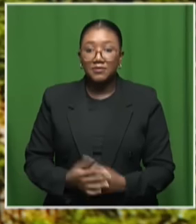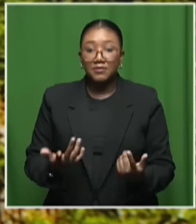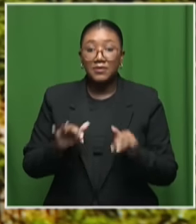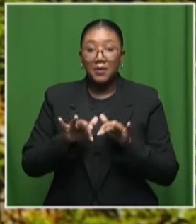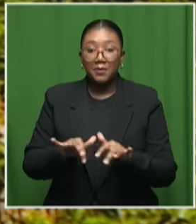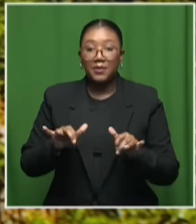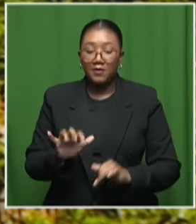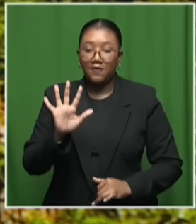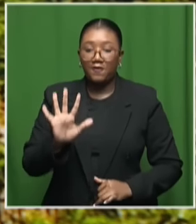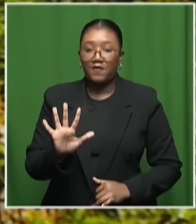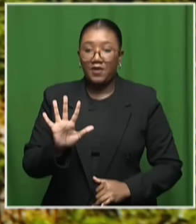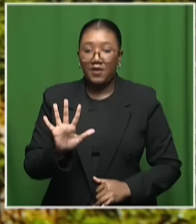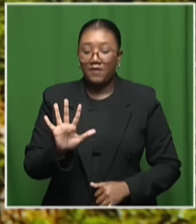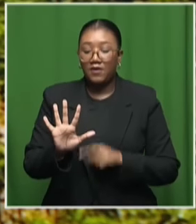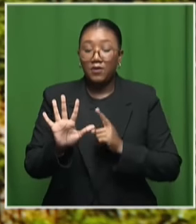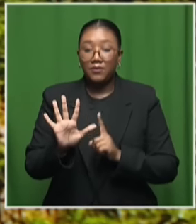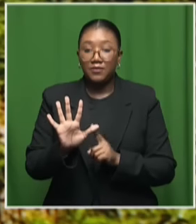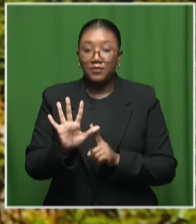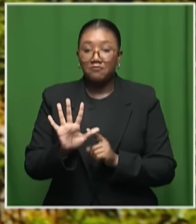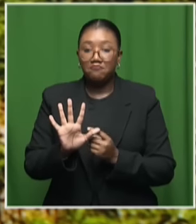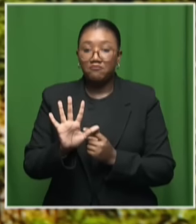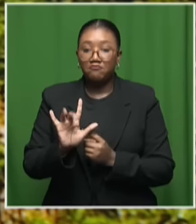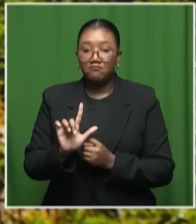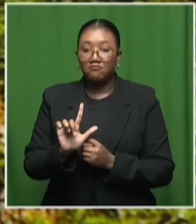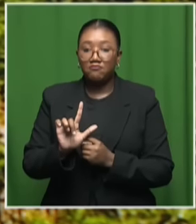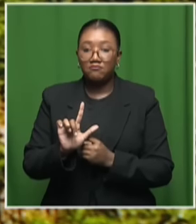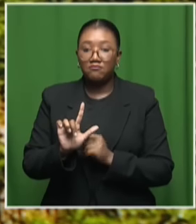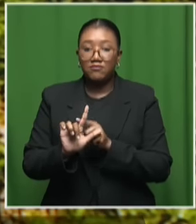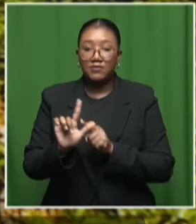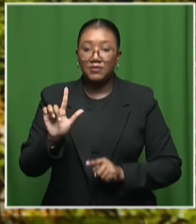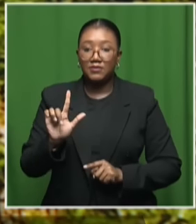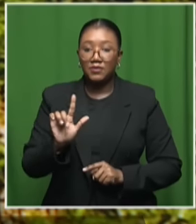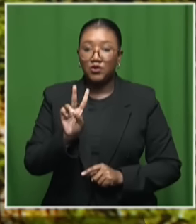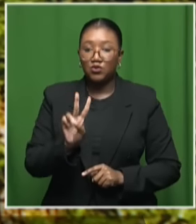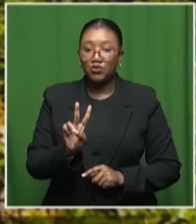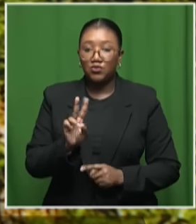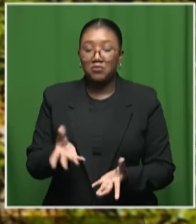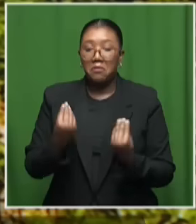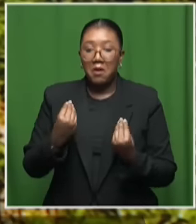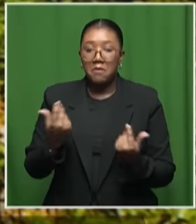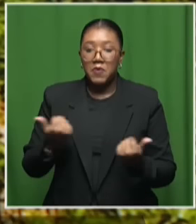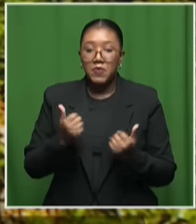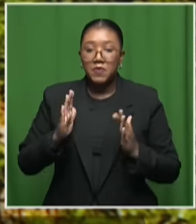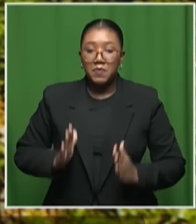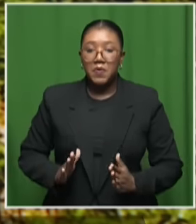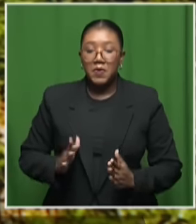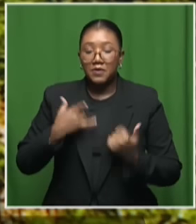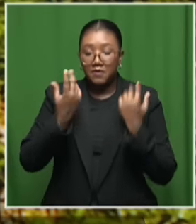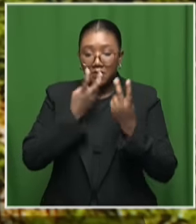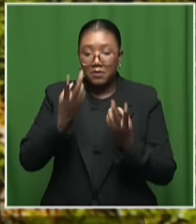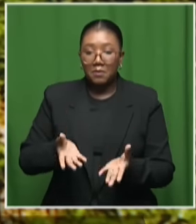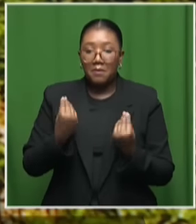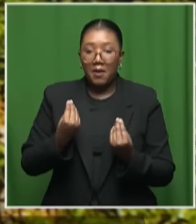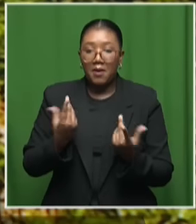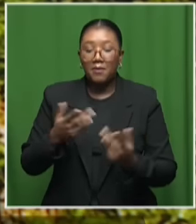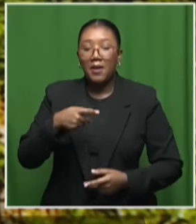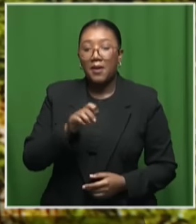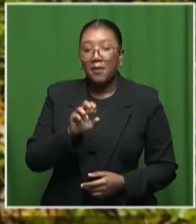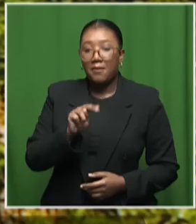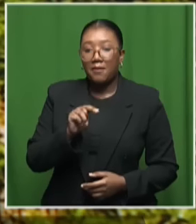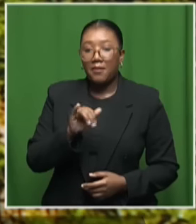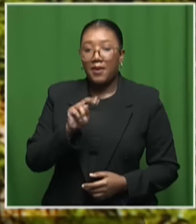The second body of a group of 5 swimmers who were swept out to sea at Main Beach in Pennington on KwaZulu-Natal's south coast has been recovered. Meanwhile,